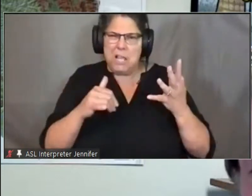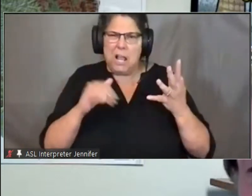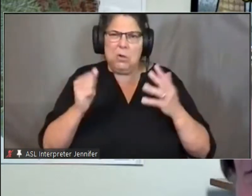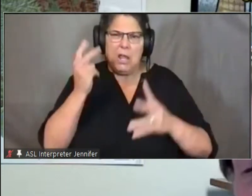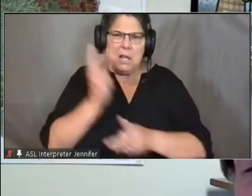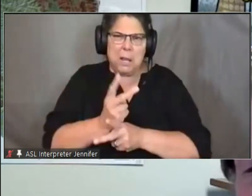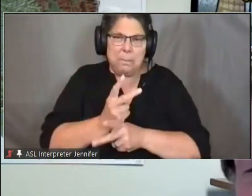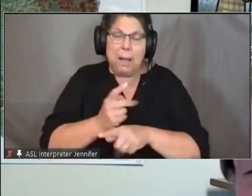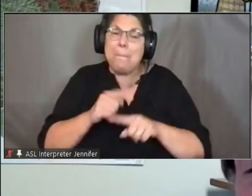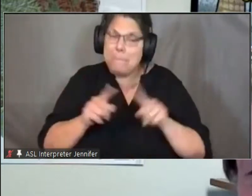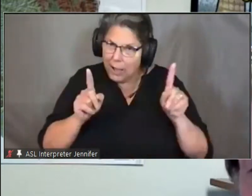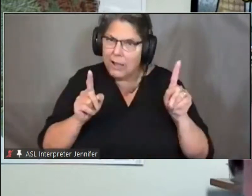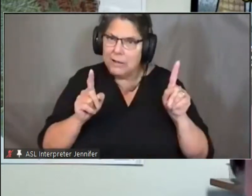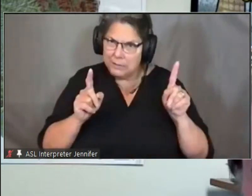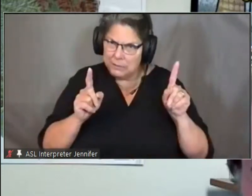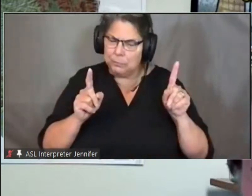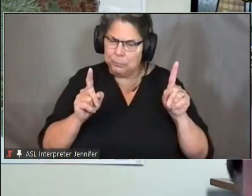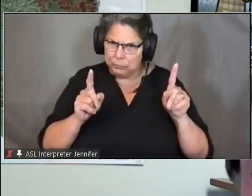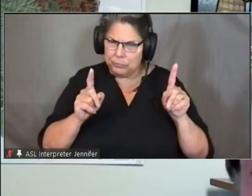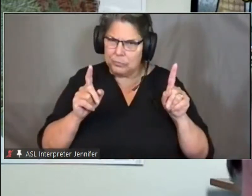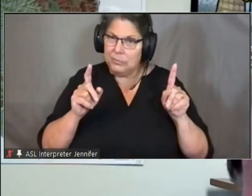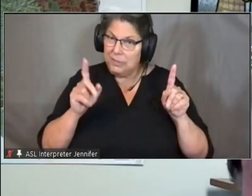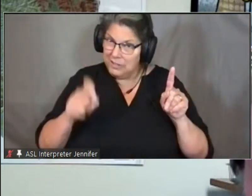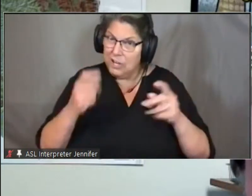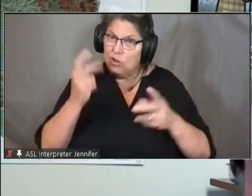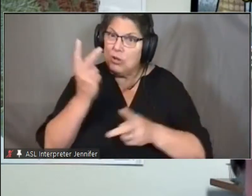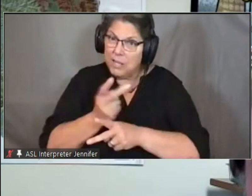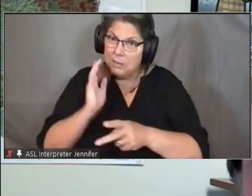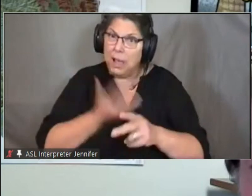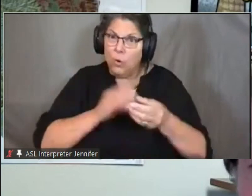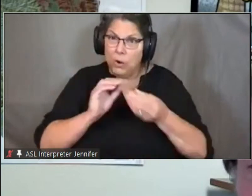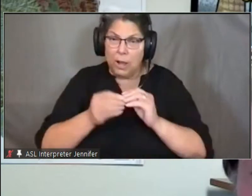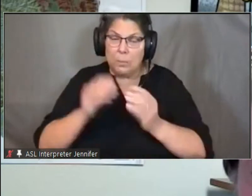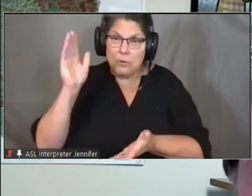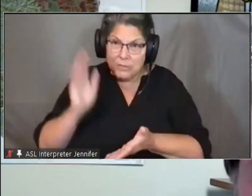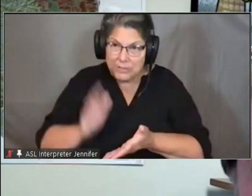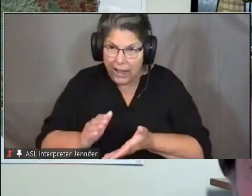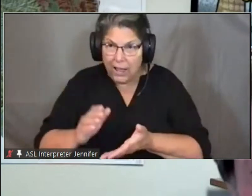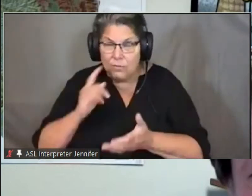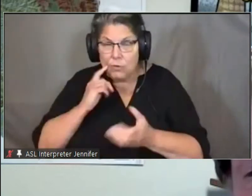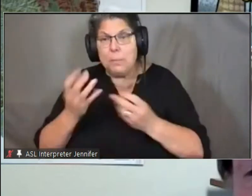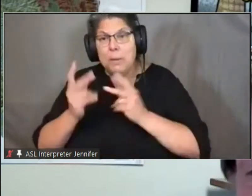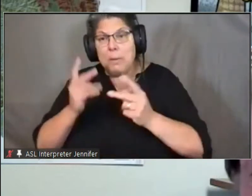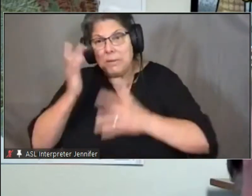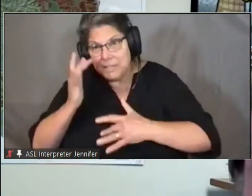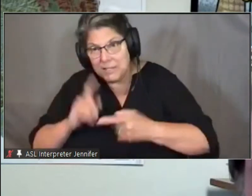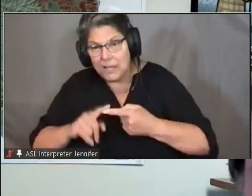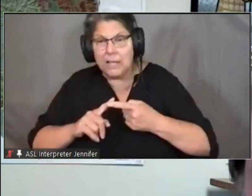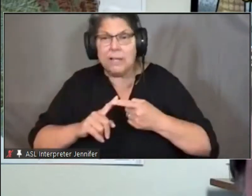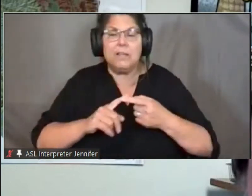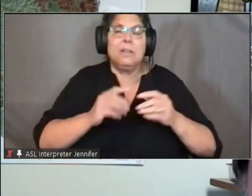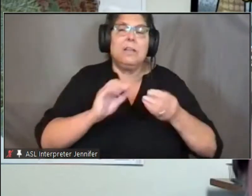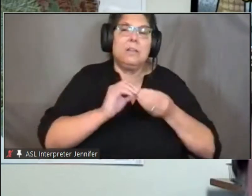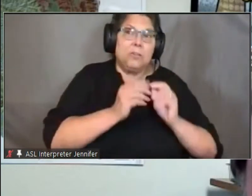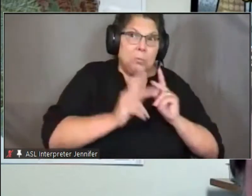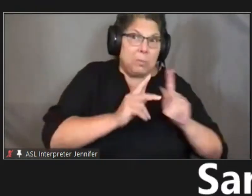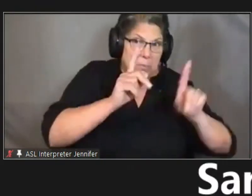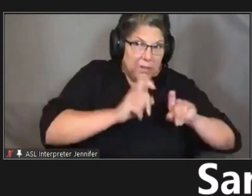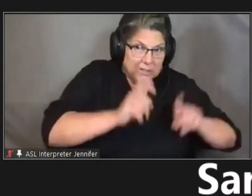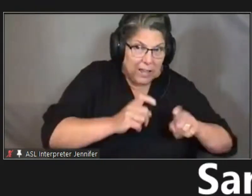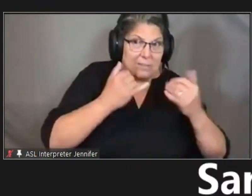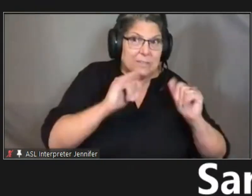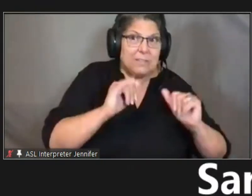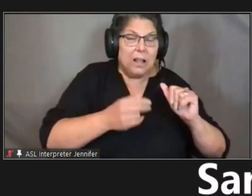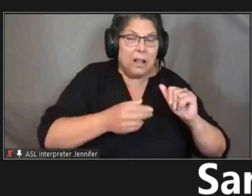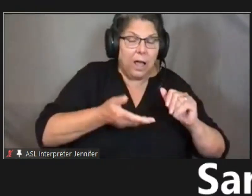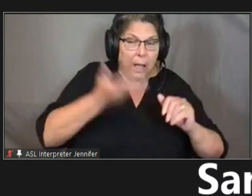keep the case rates down, the vaccines up, and the testing up as much as we could. And that's what we're doing. So it was a